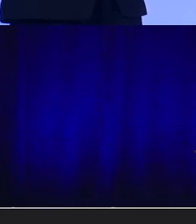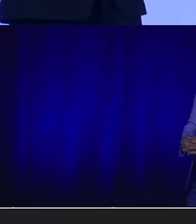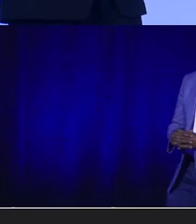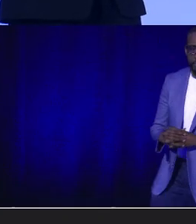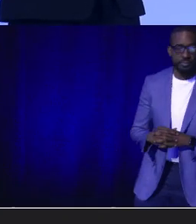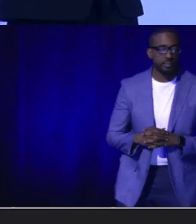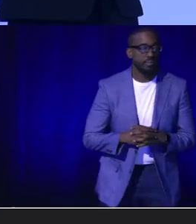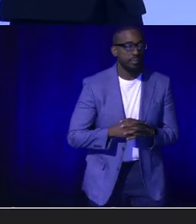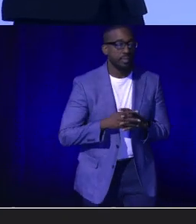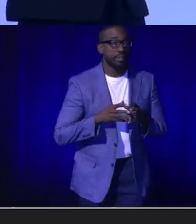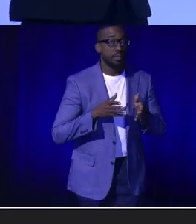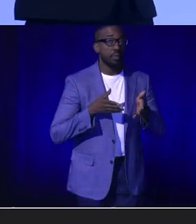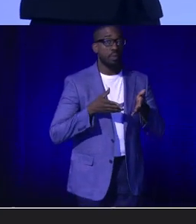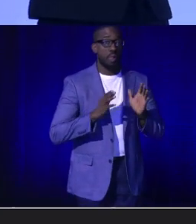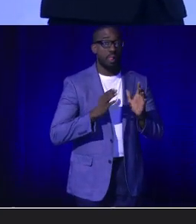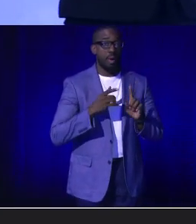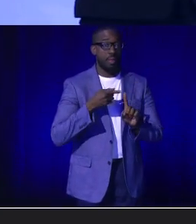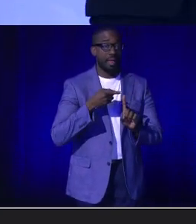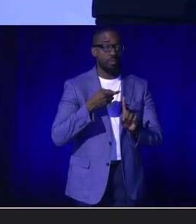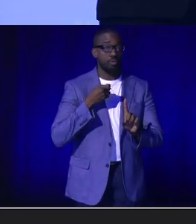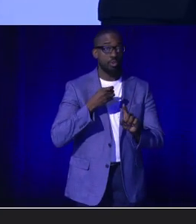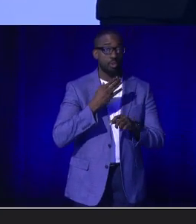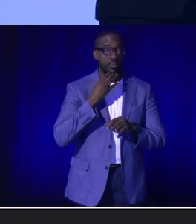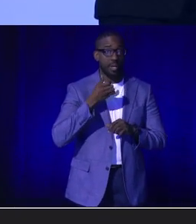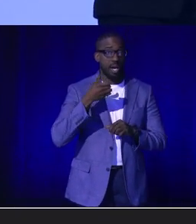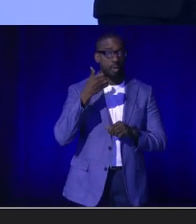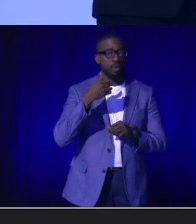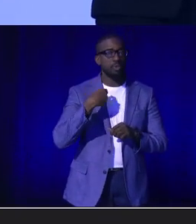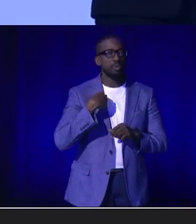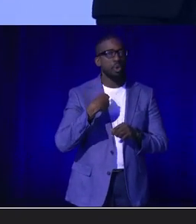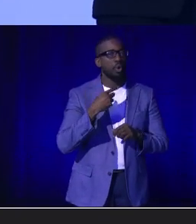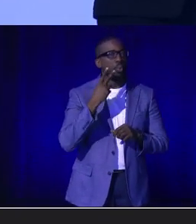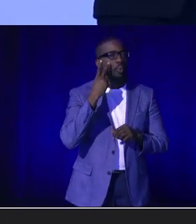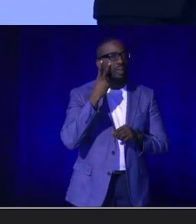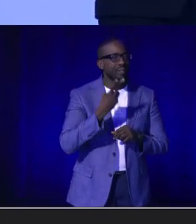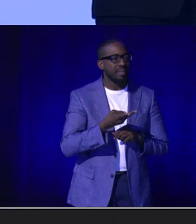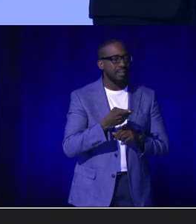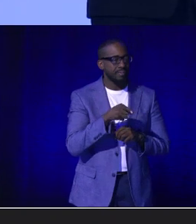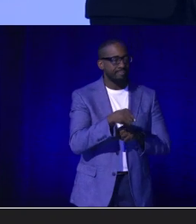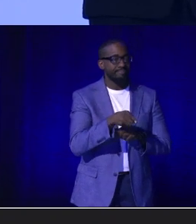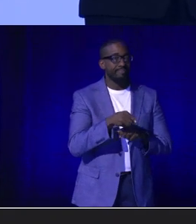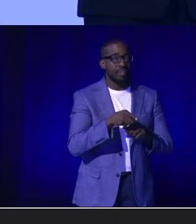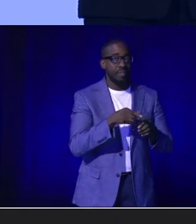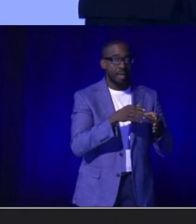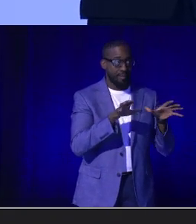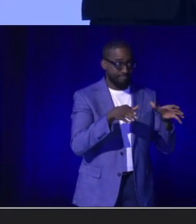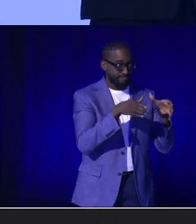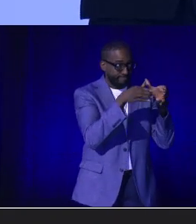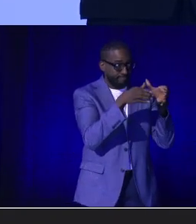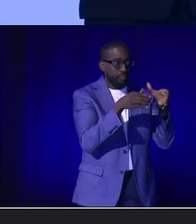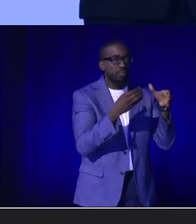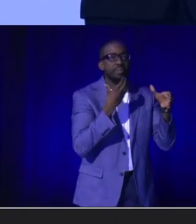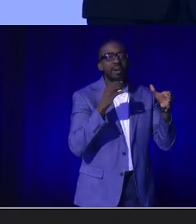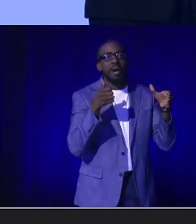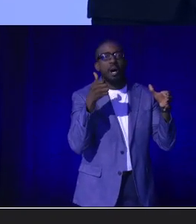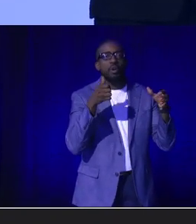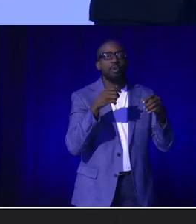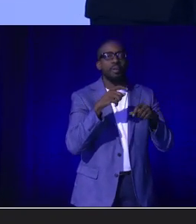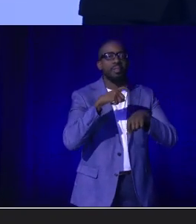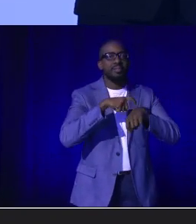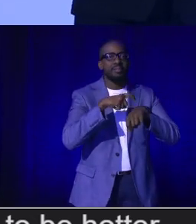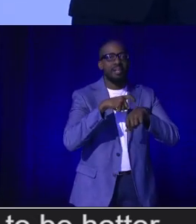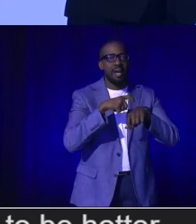to be hotter. So we're leveraging that observation that the cathode will be hotter in these types of configurations